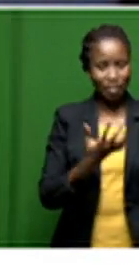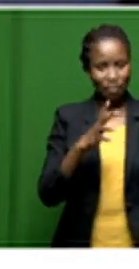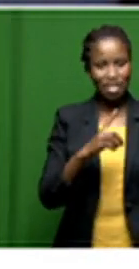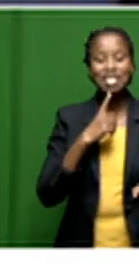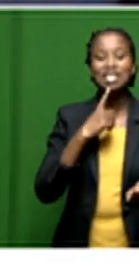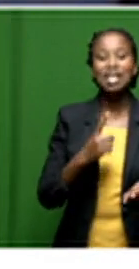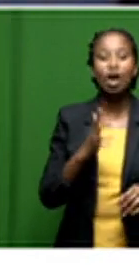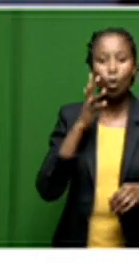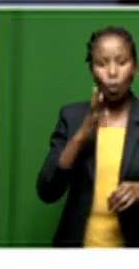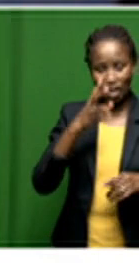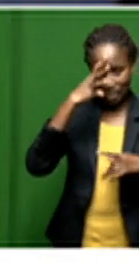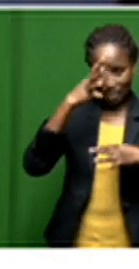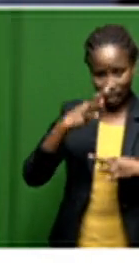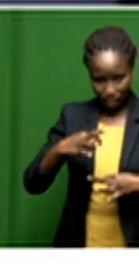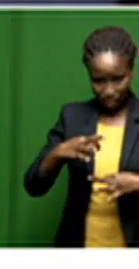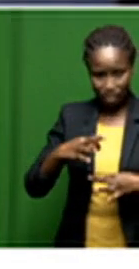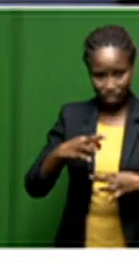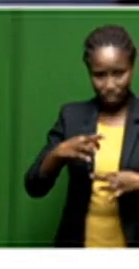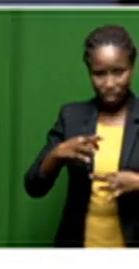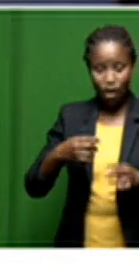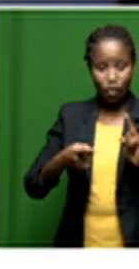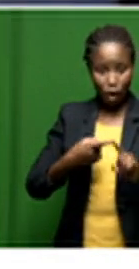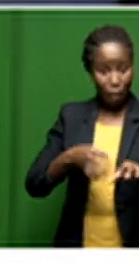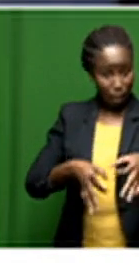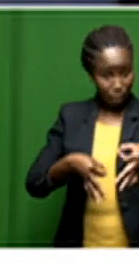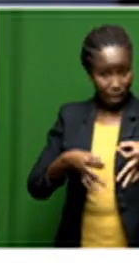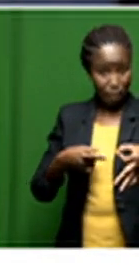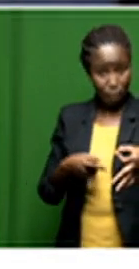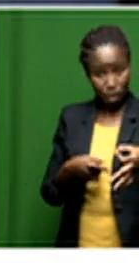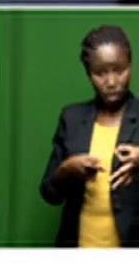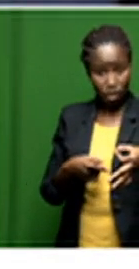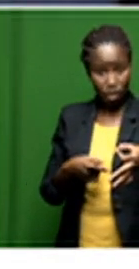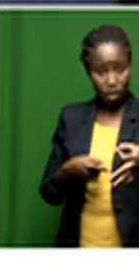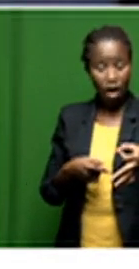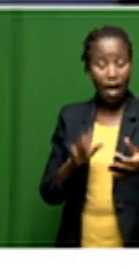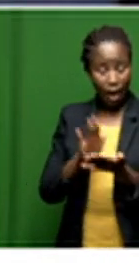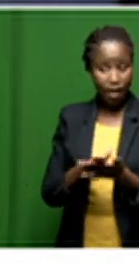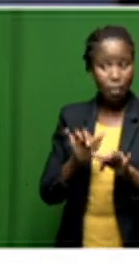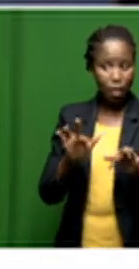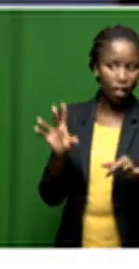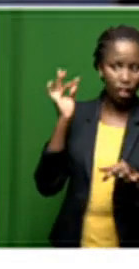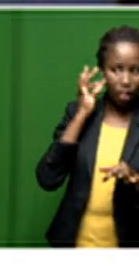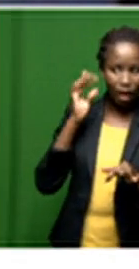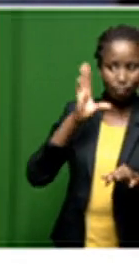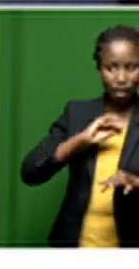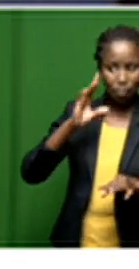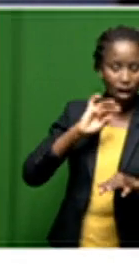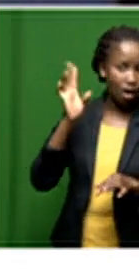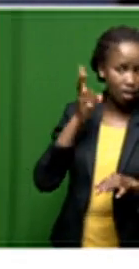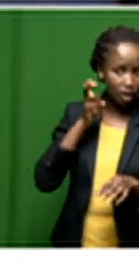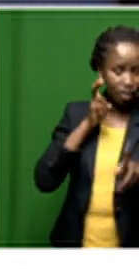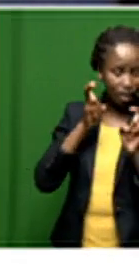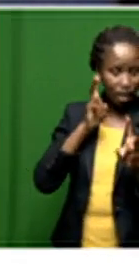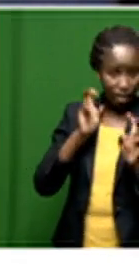on papers without an oral hearing. What could have brought about this decision? Well, firstly, I